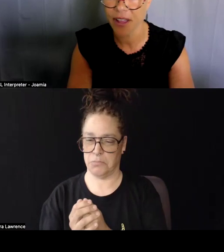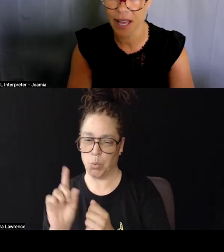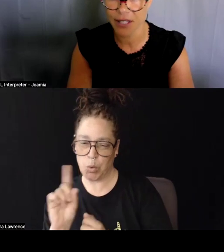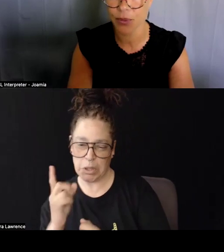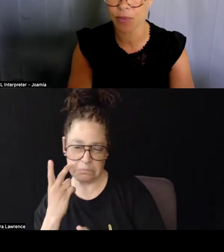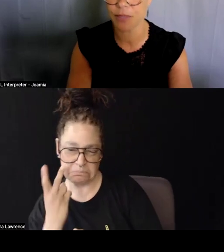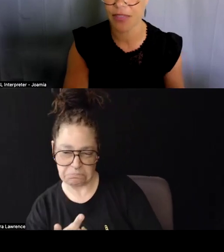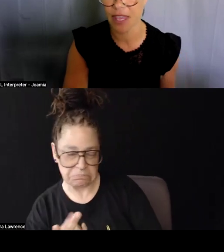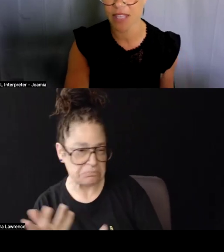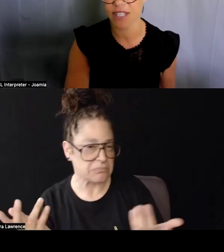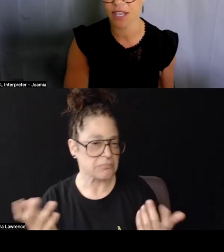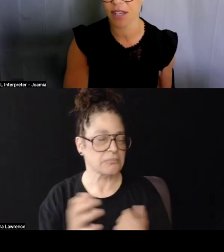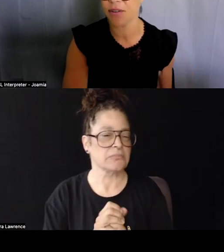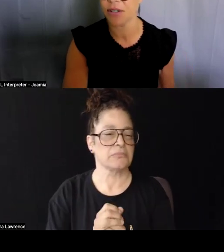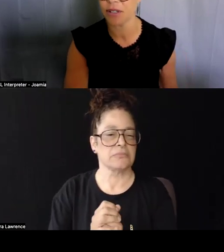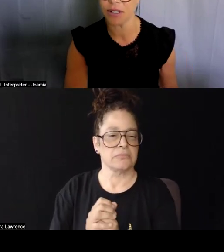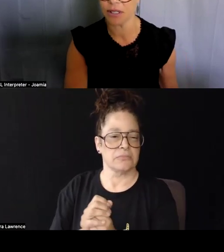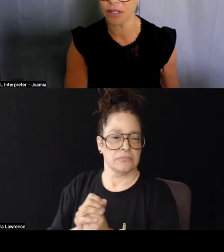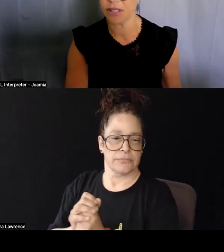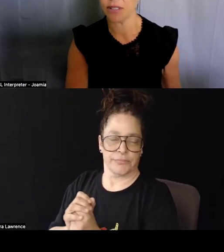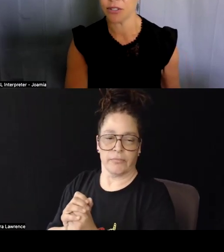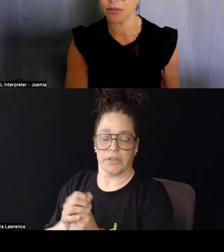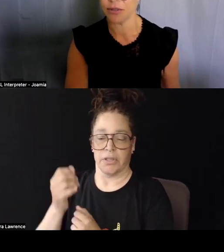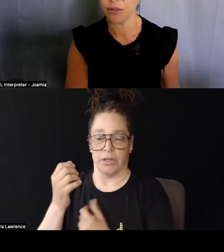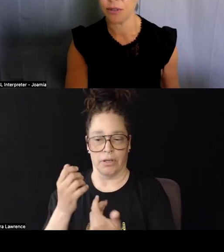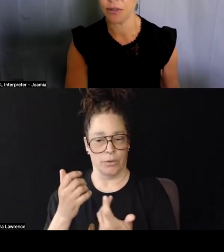shows up in the classroom in the ECE